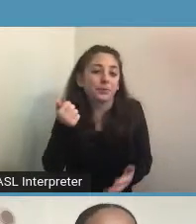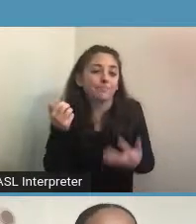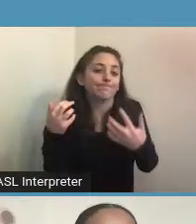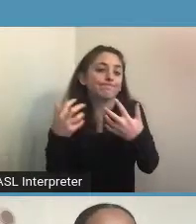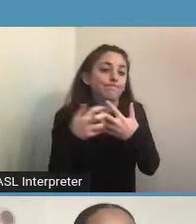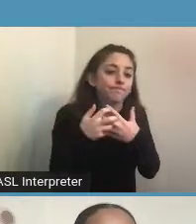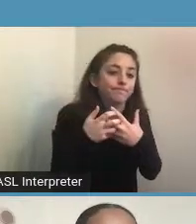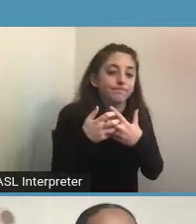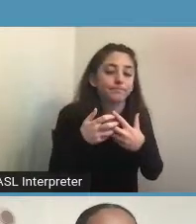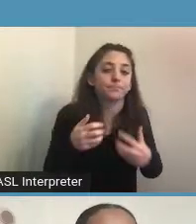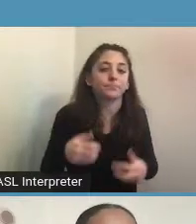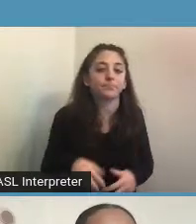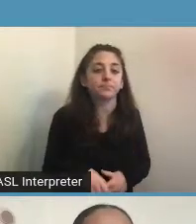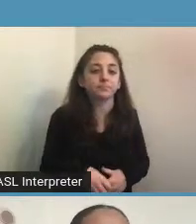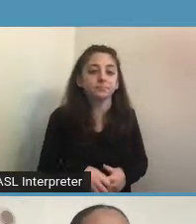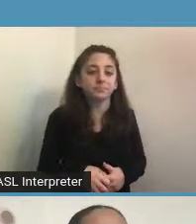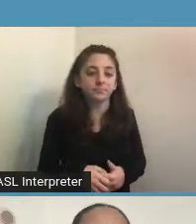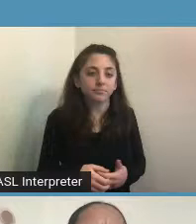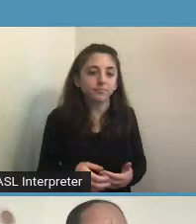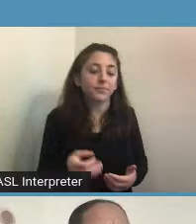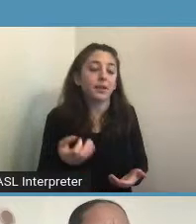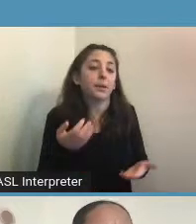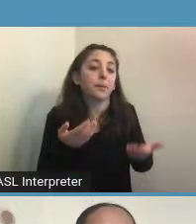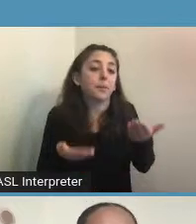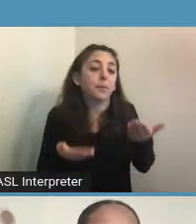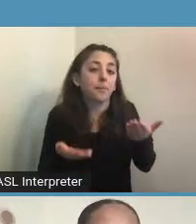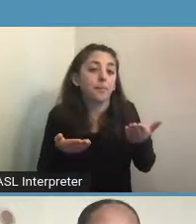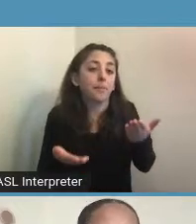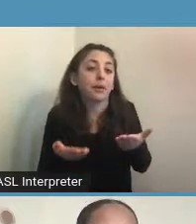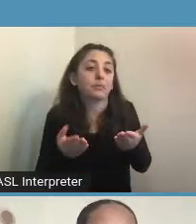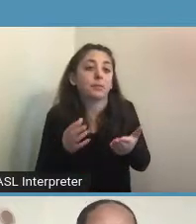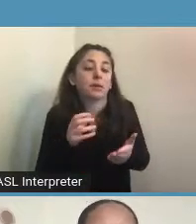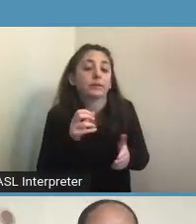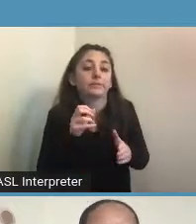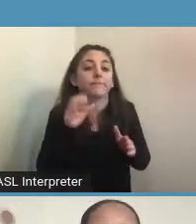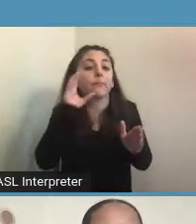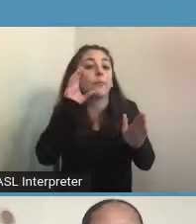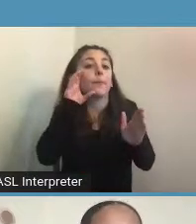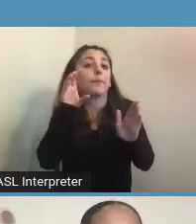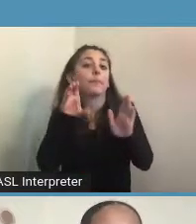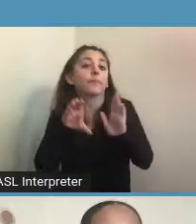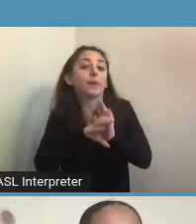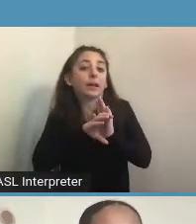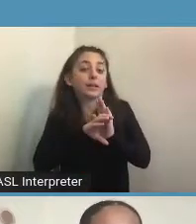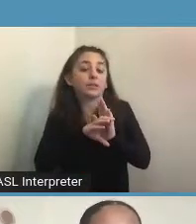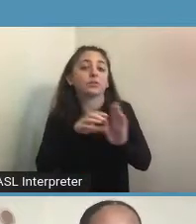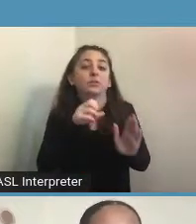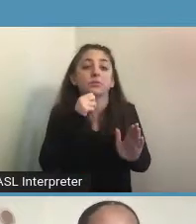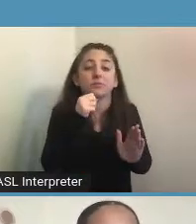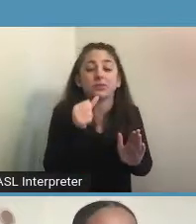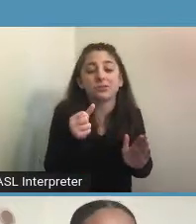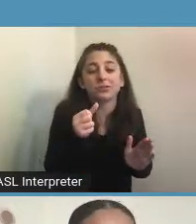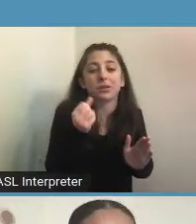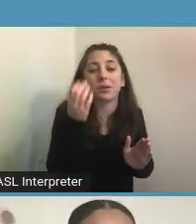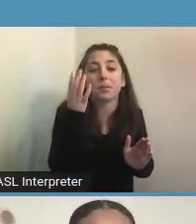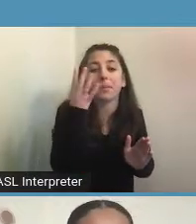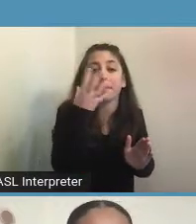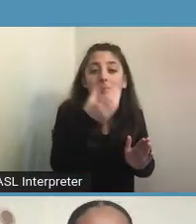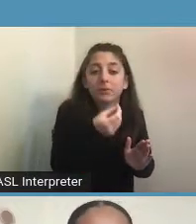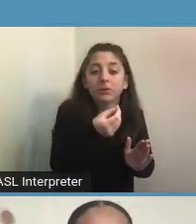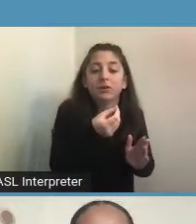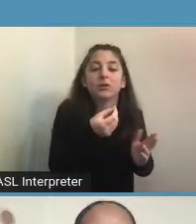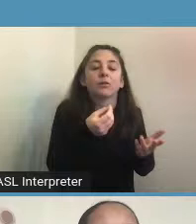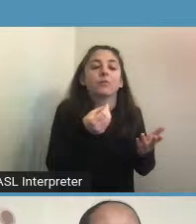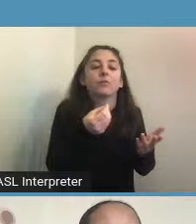they're they're not necessarily beautiful photographs. They're sometimes photographs that are like, how do I make this